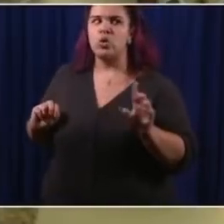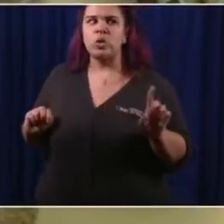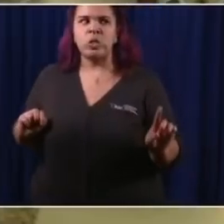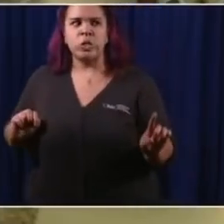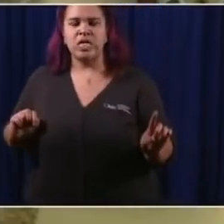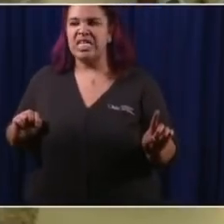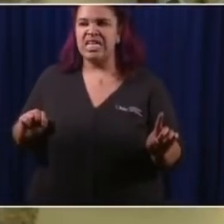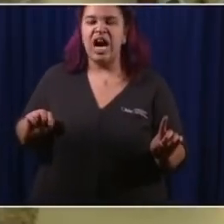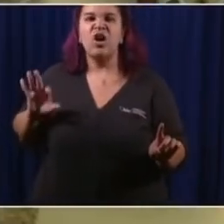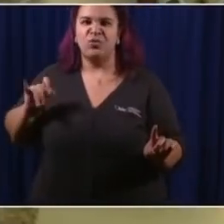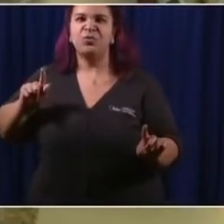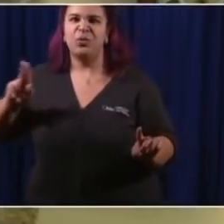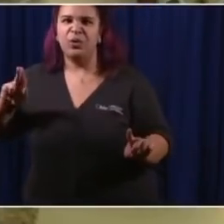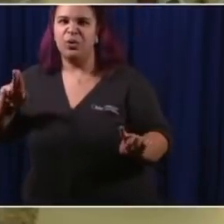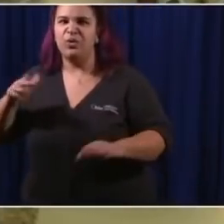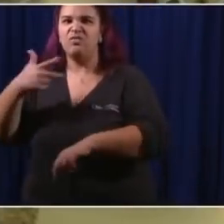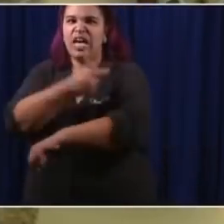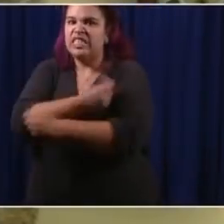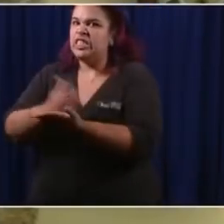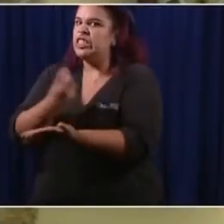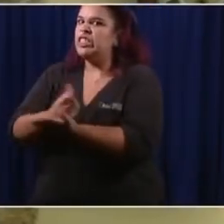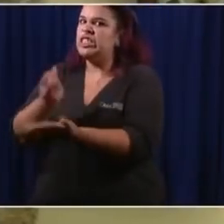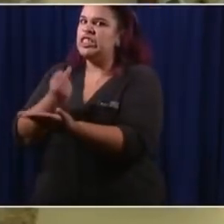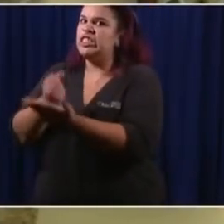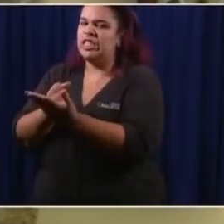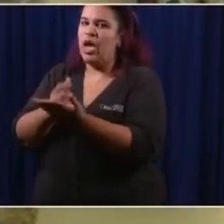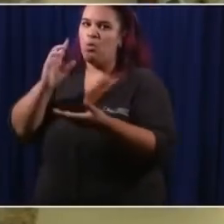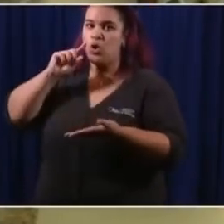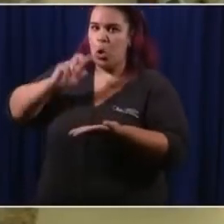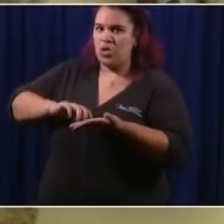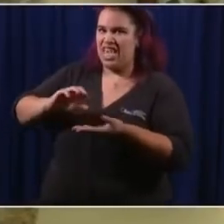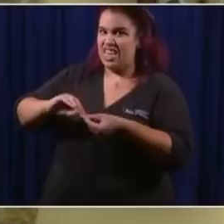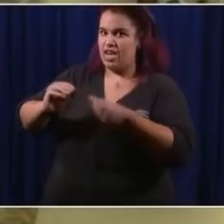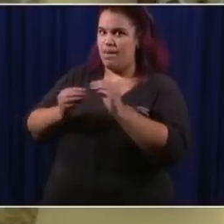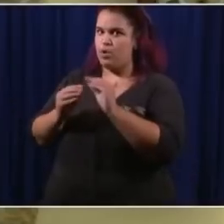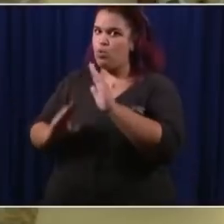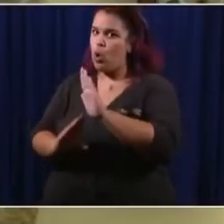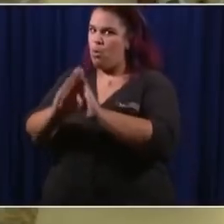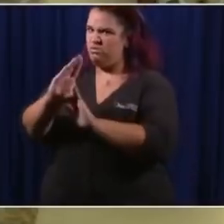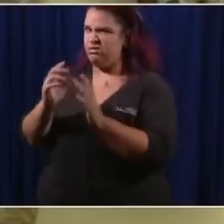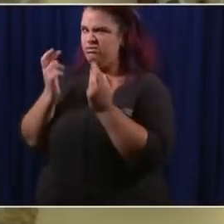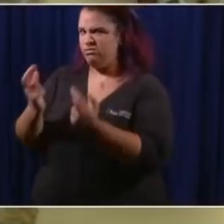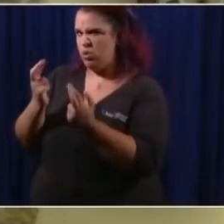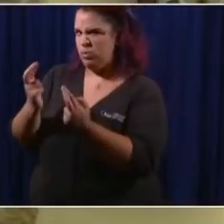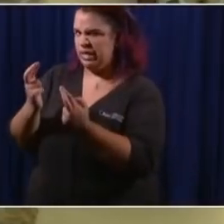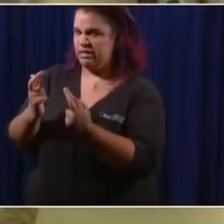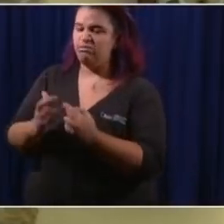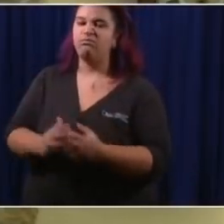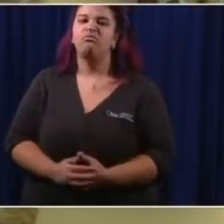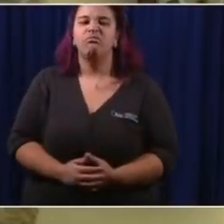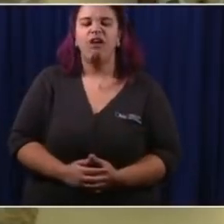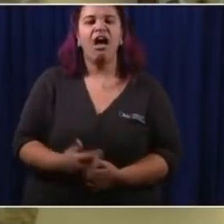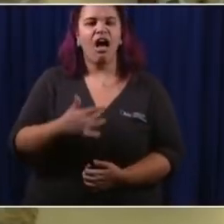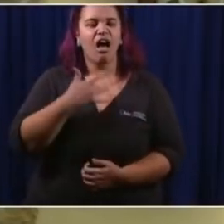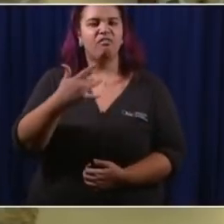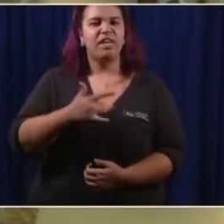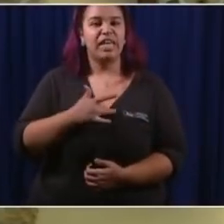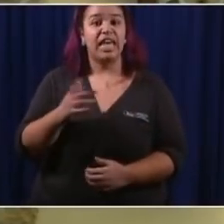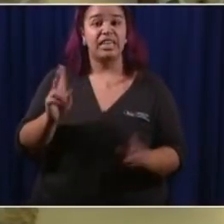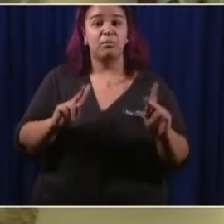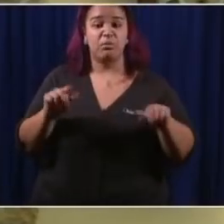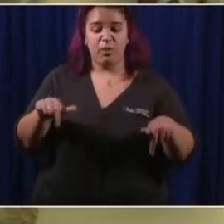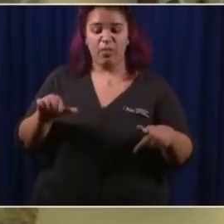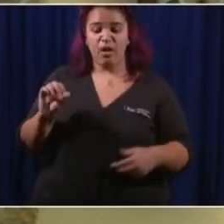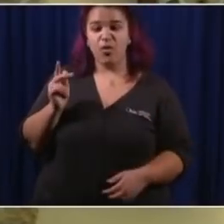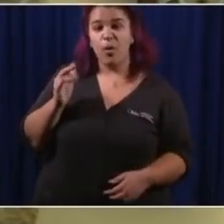will do. I think Ohioans will recognize that we will have two risks. One is the flu and